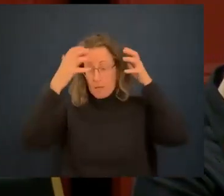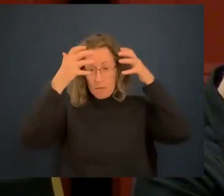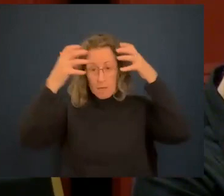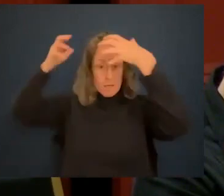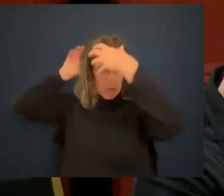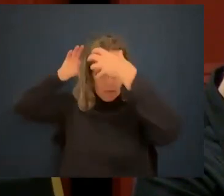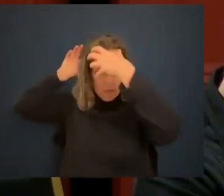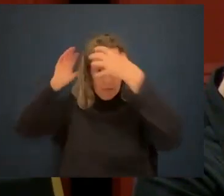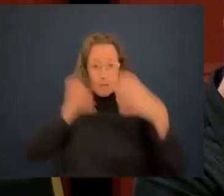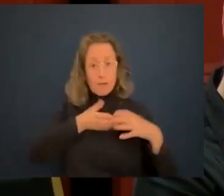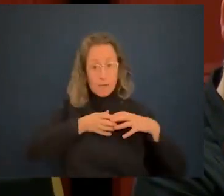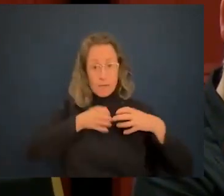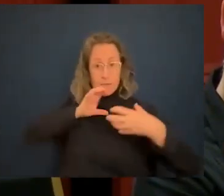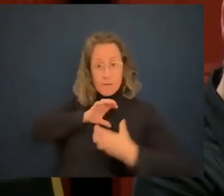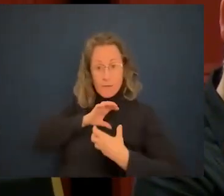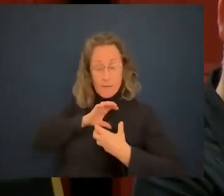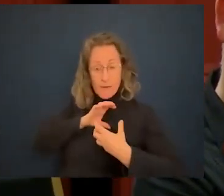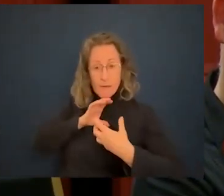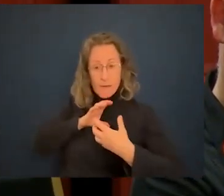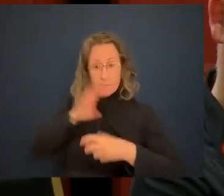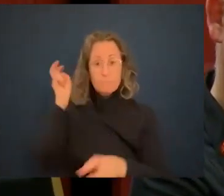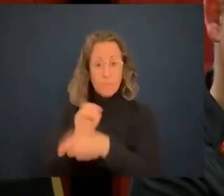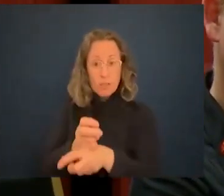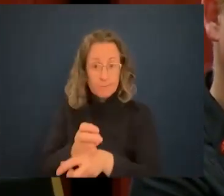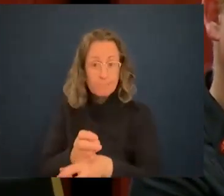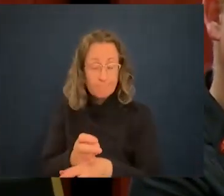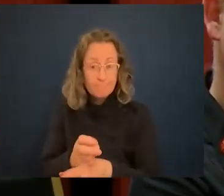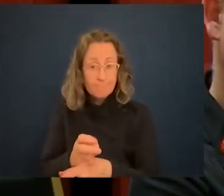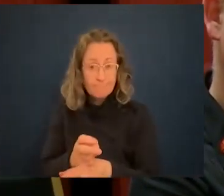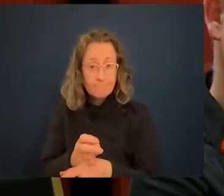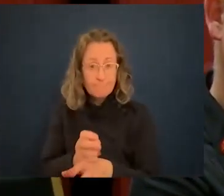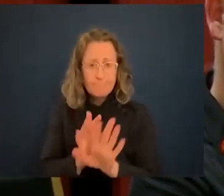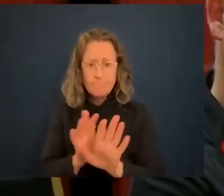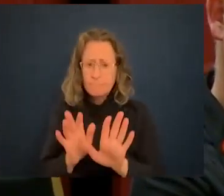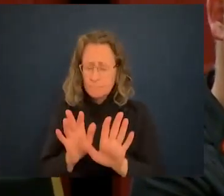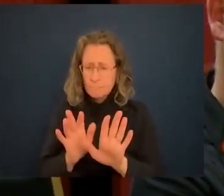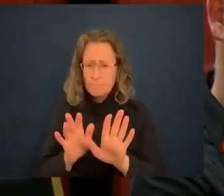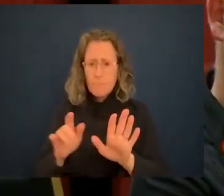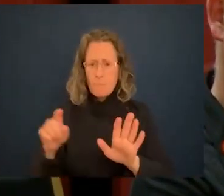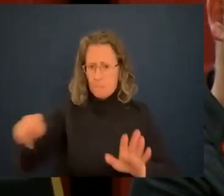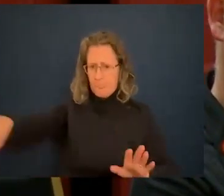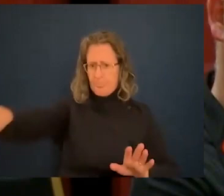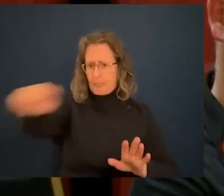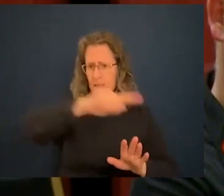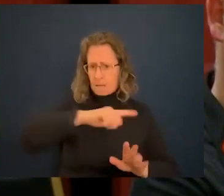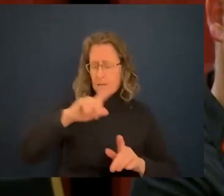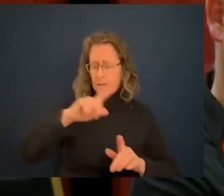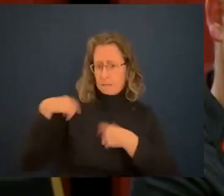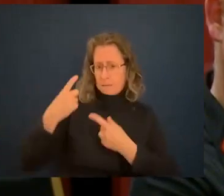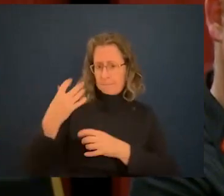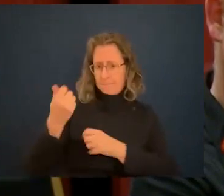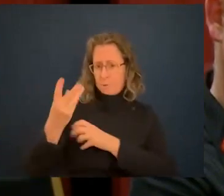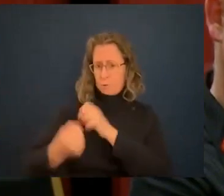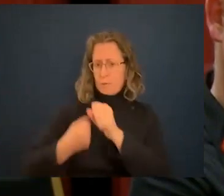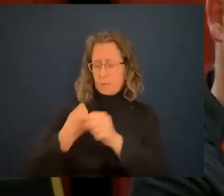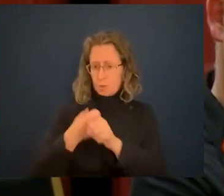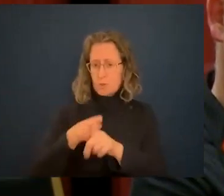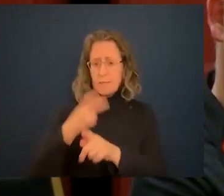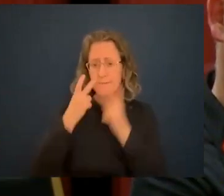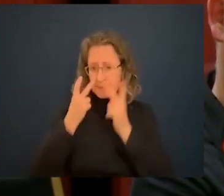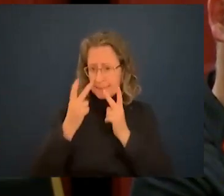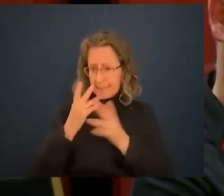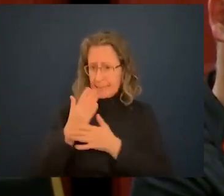hard work I've seen a lot of opinions change from the folks up here over the last few years parts of that have been through